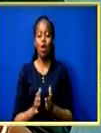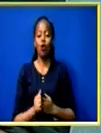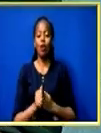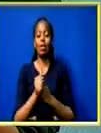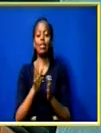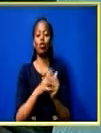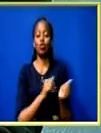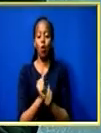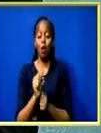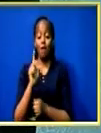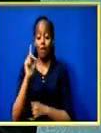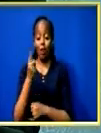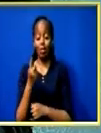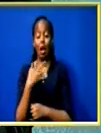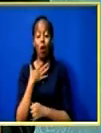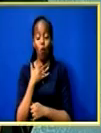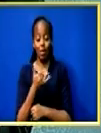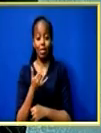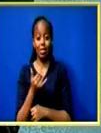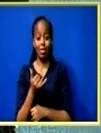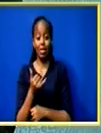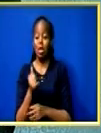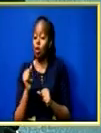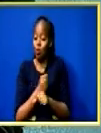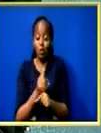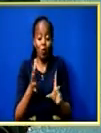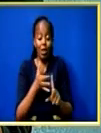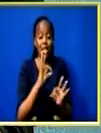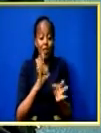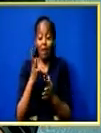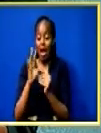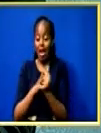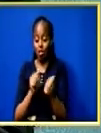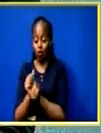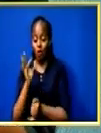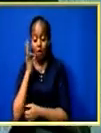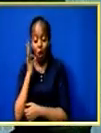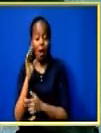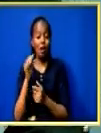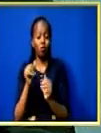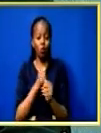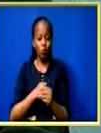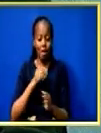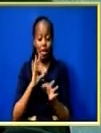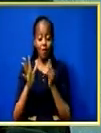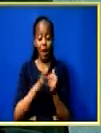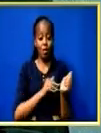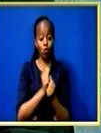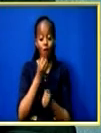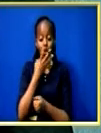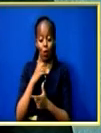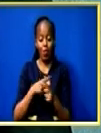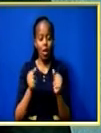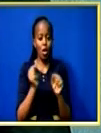damage. First of all, I want to get the fruit. Second of all, I want to get the seed, which means I will not get another plant. Very true. So that is